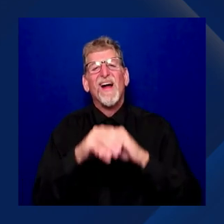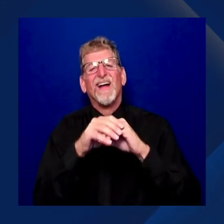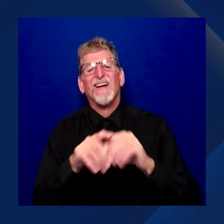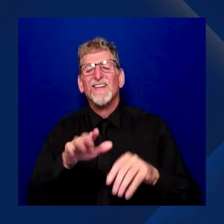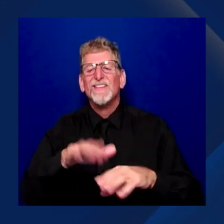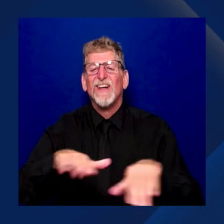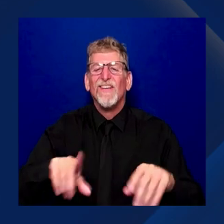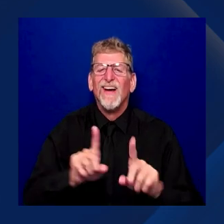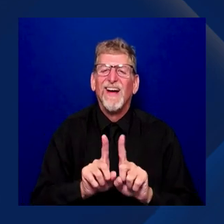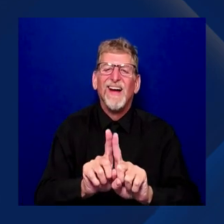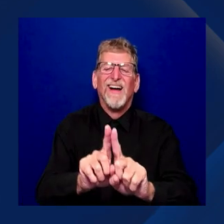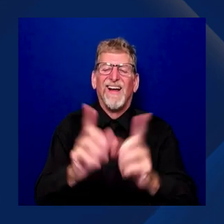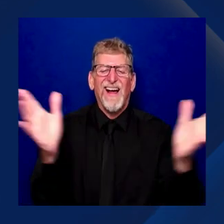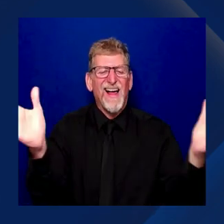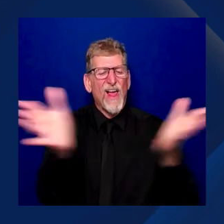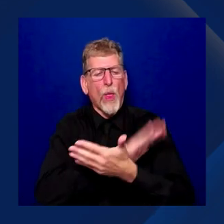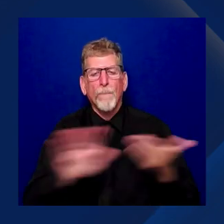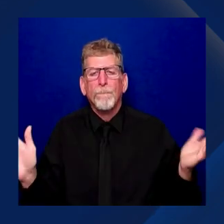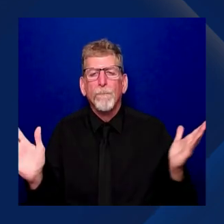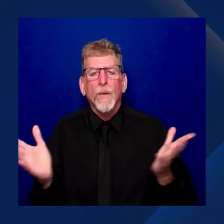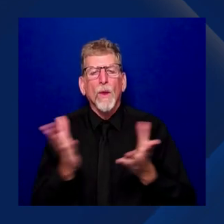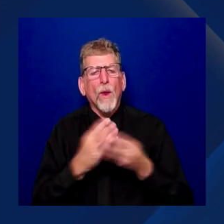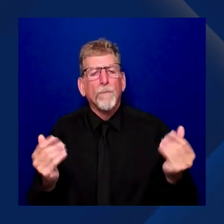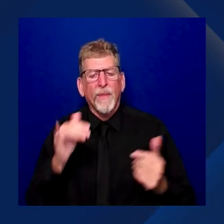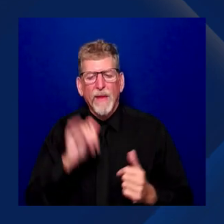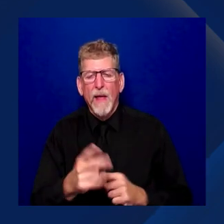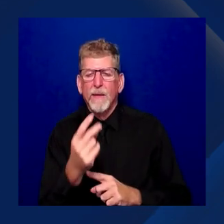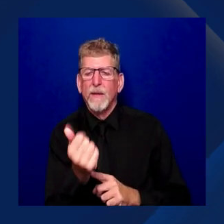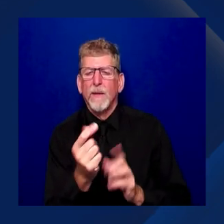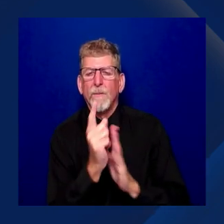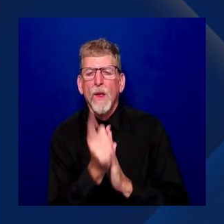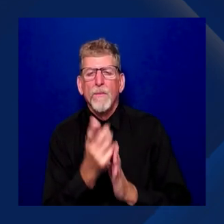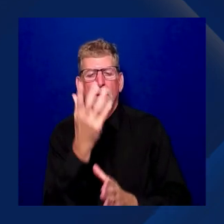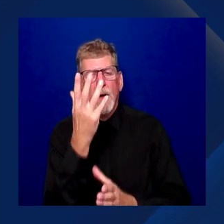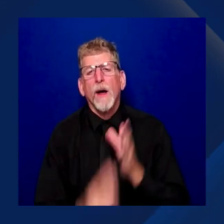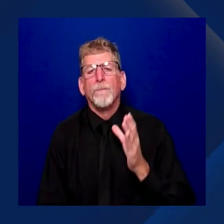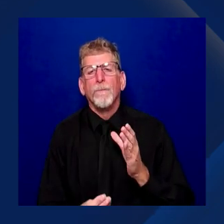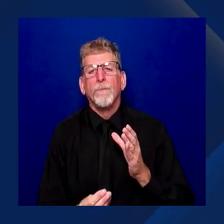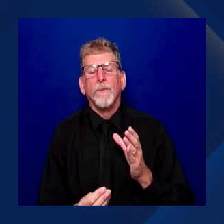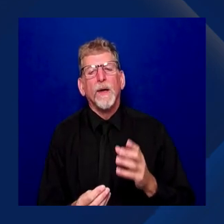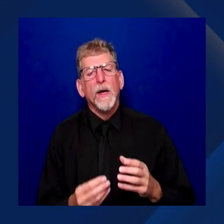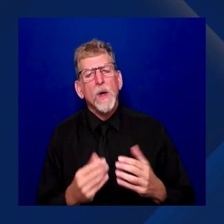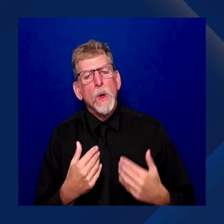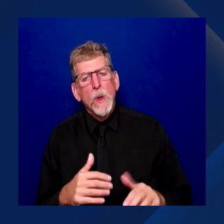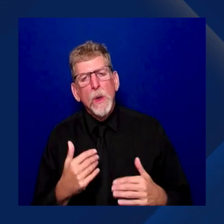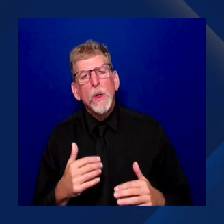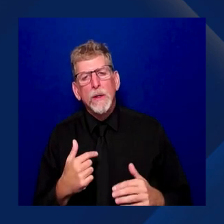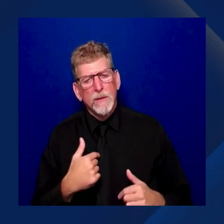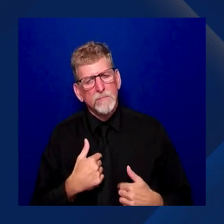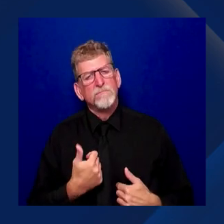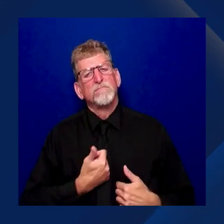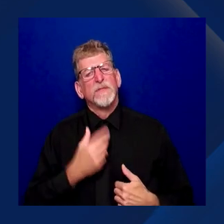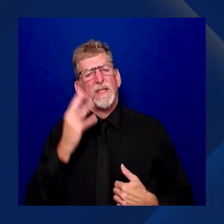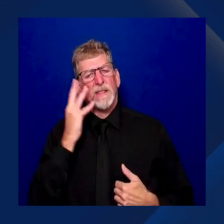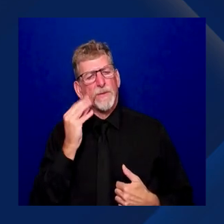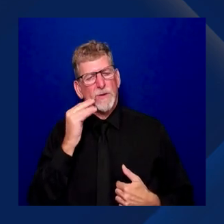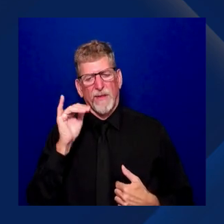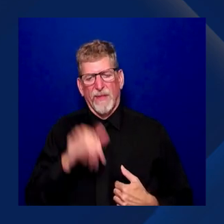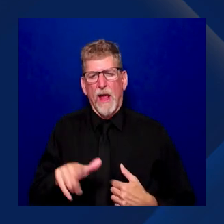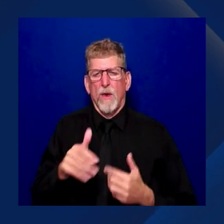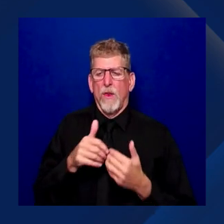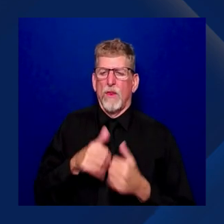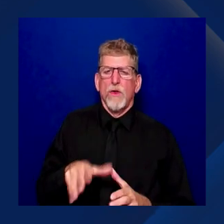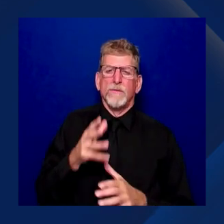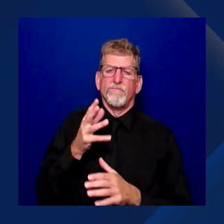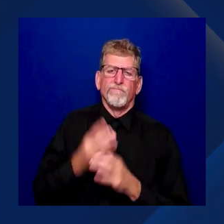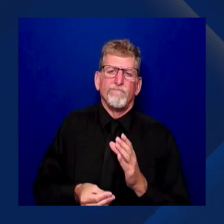within moments. And I can tell you as someone who's experienced loss in this way, not only is